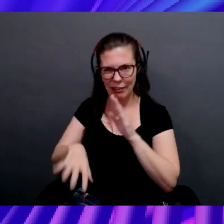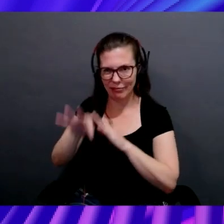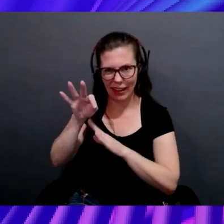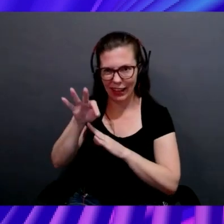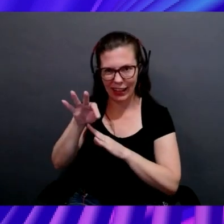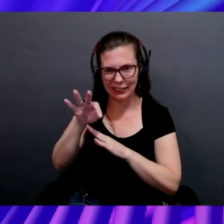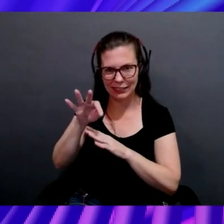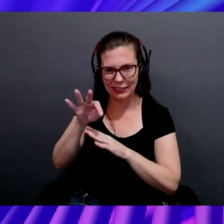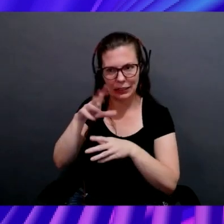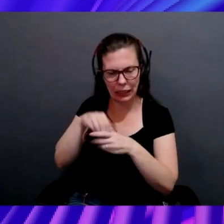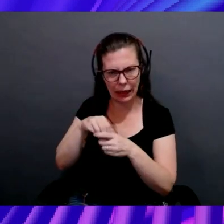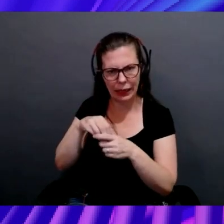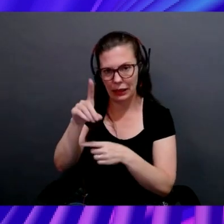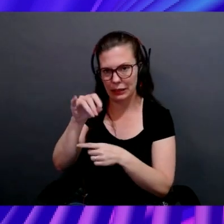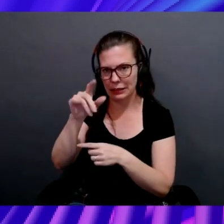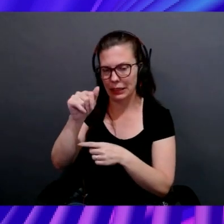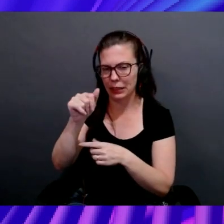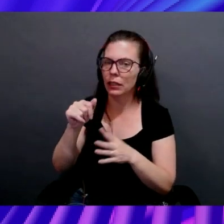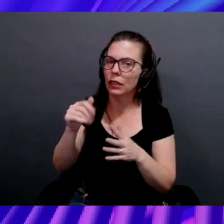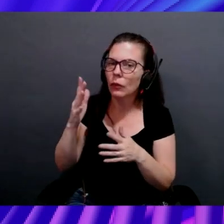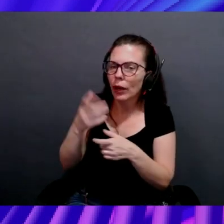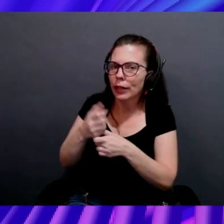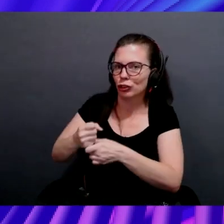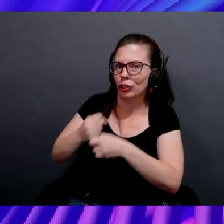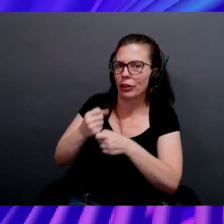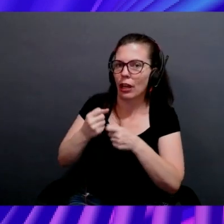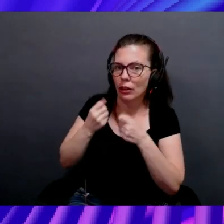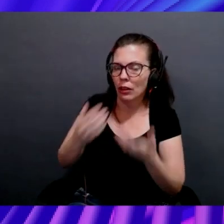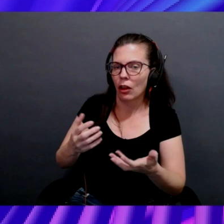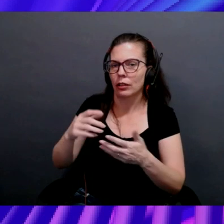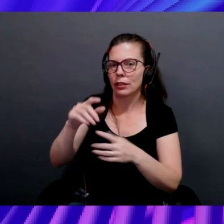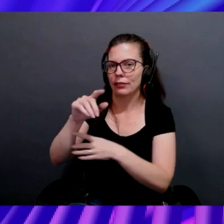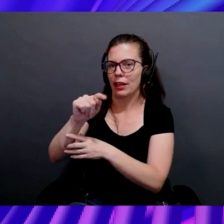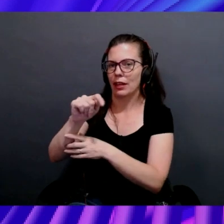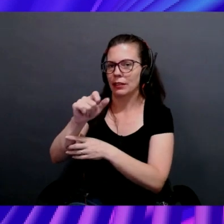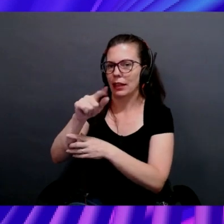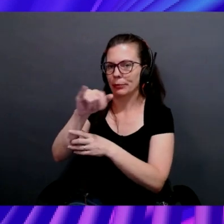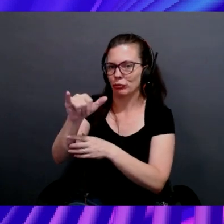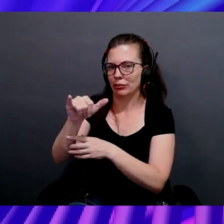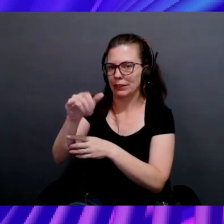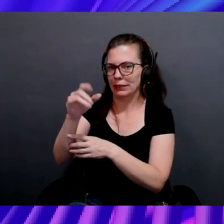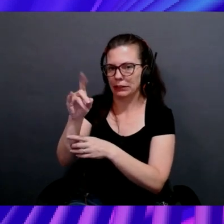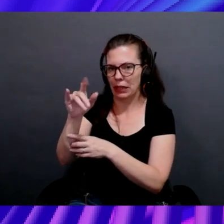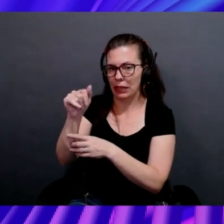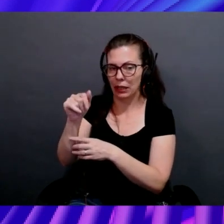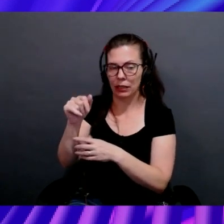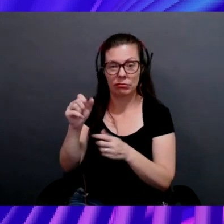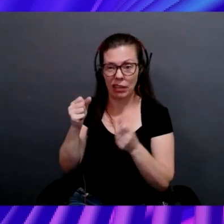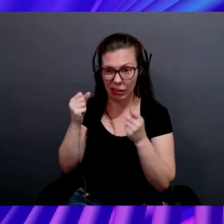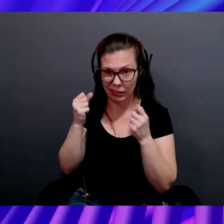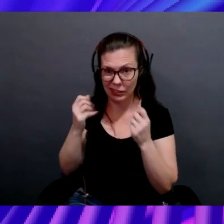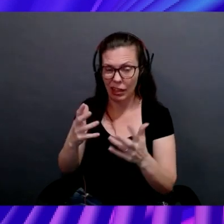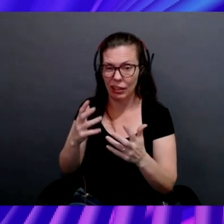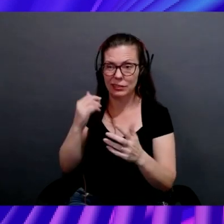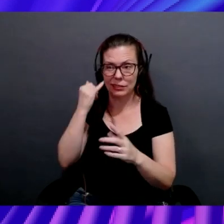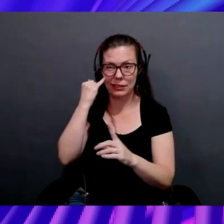because you're going to be generating a lot of telemetry data, Oh, yes. a ton, especially for very active